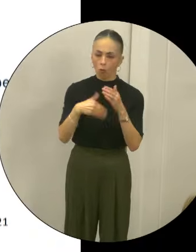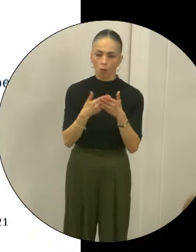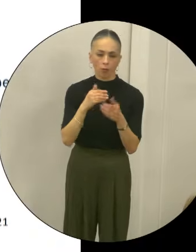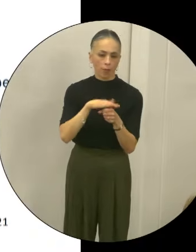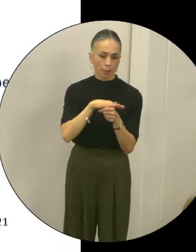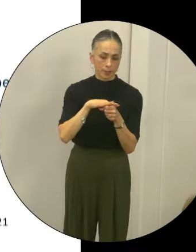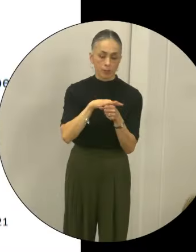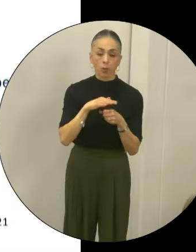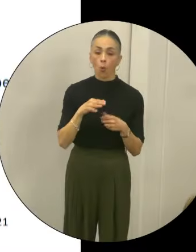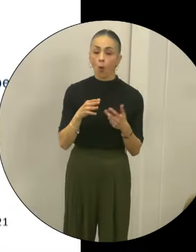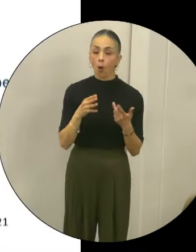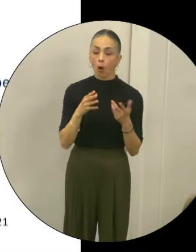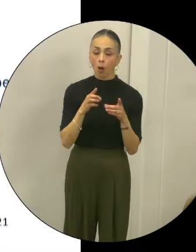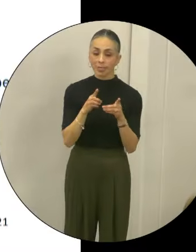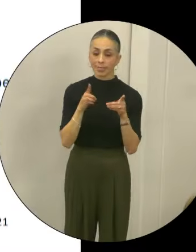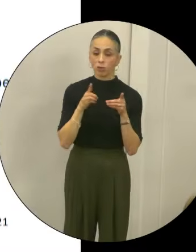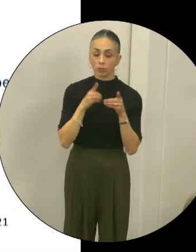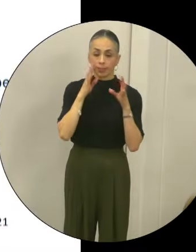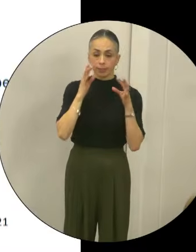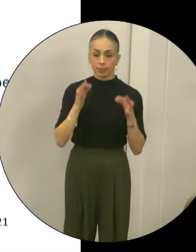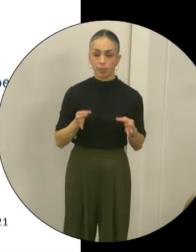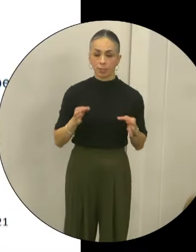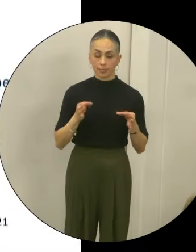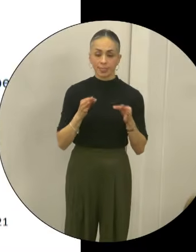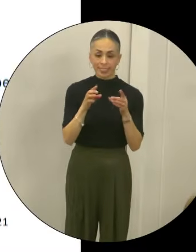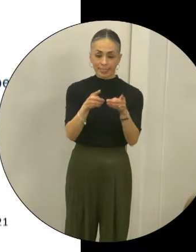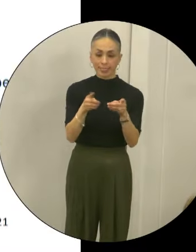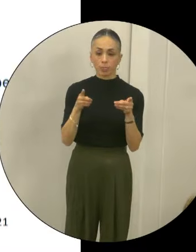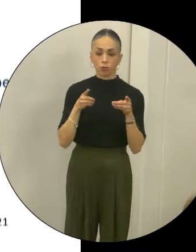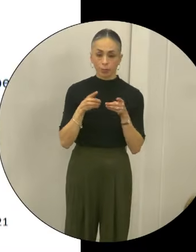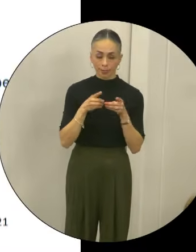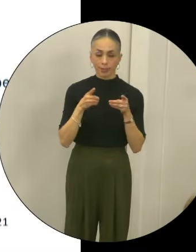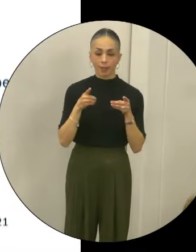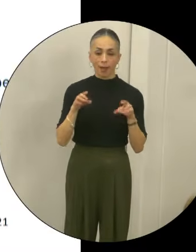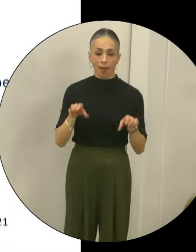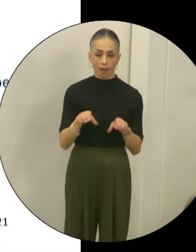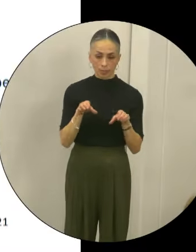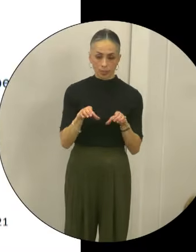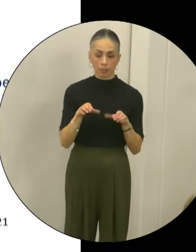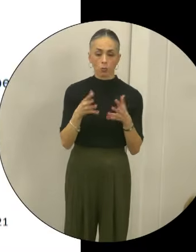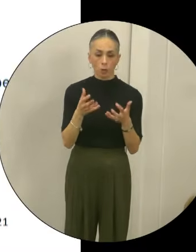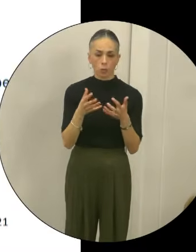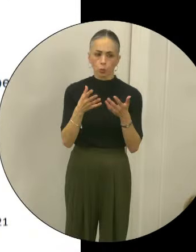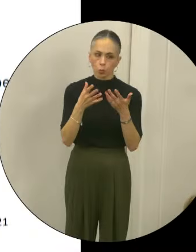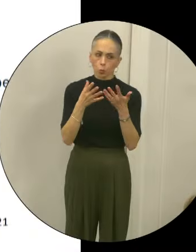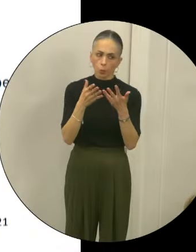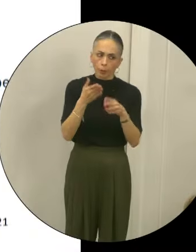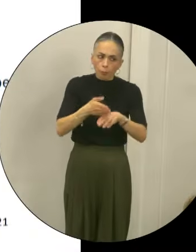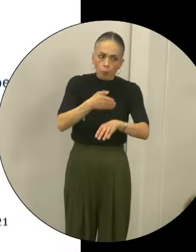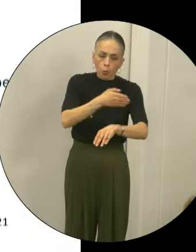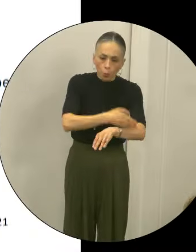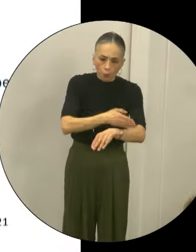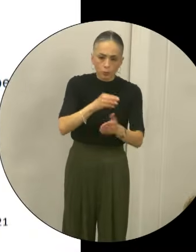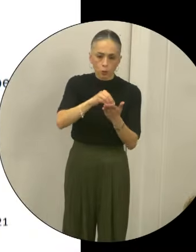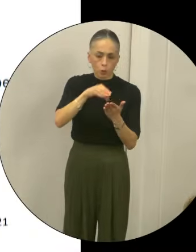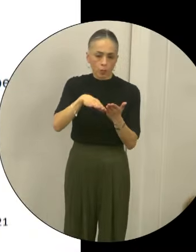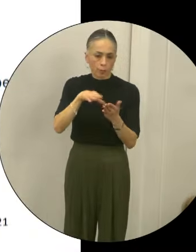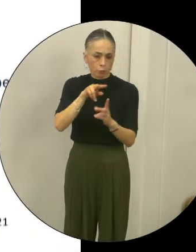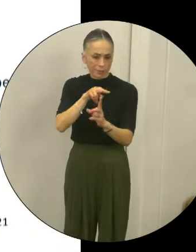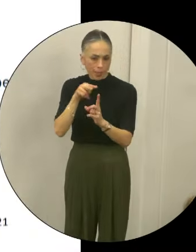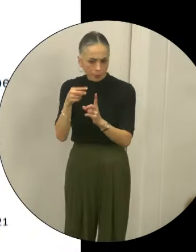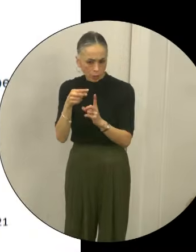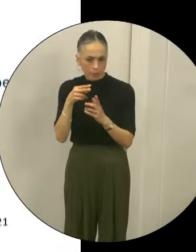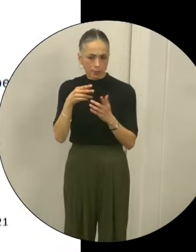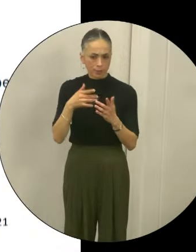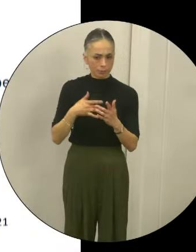So our district decisions and district actions are contributing to improved student perceptions of safety by intentionally